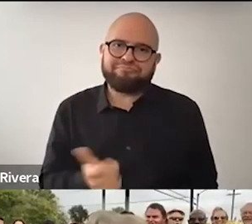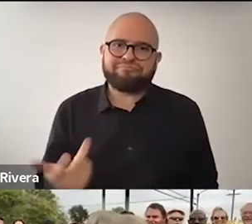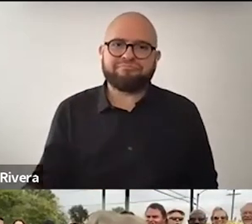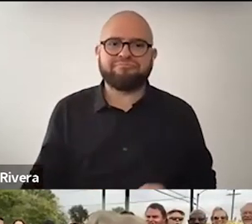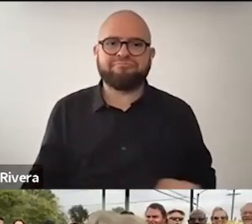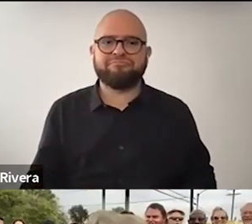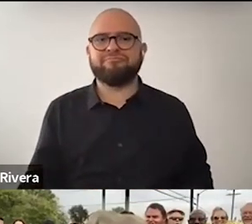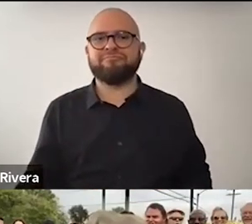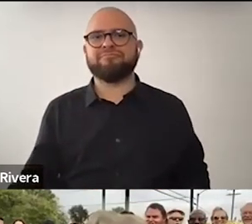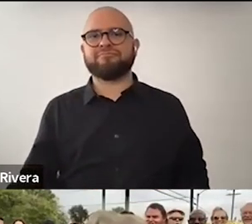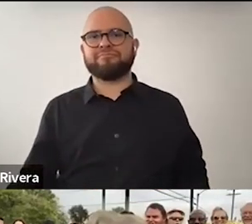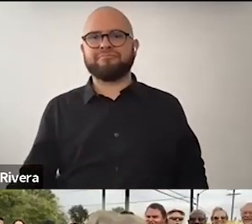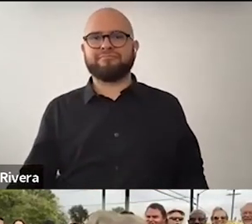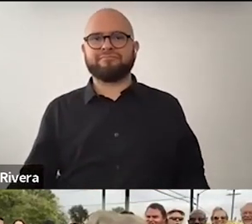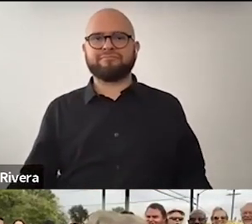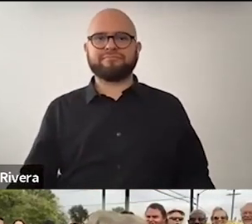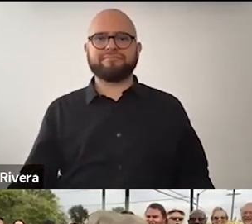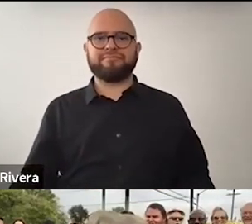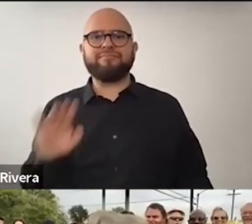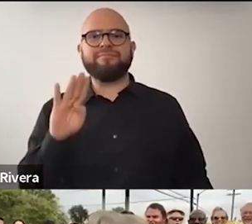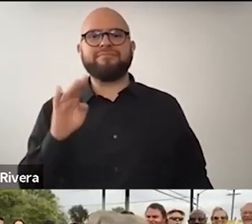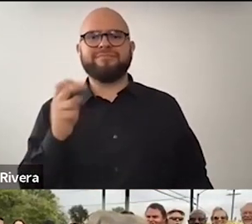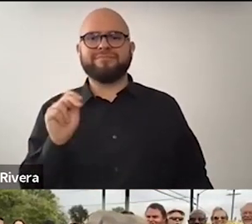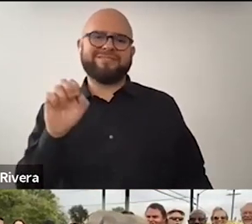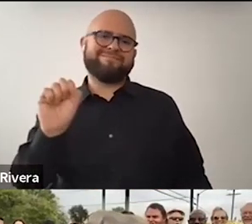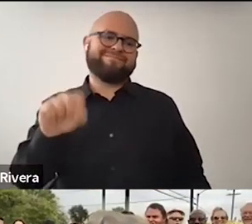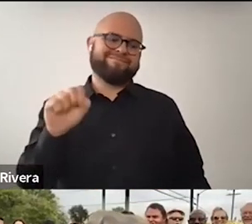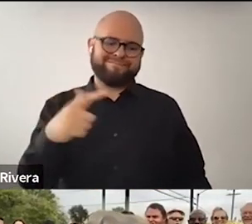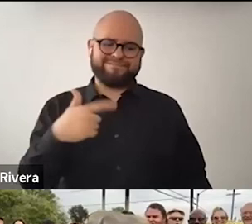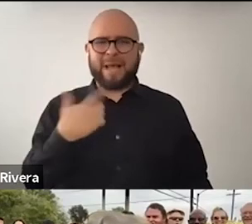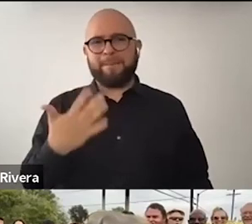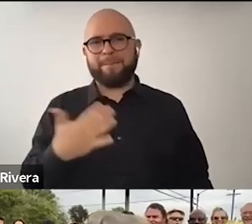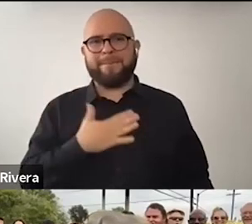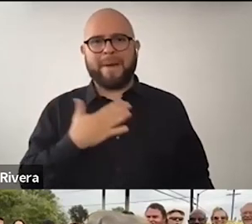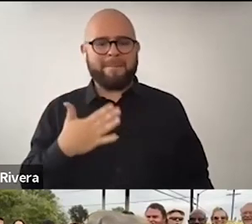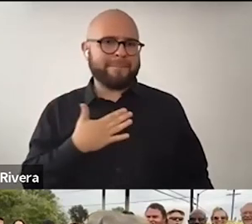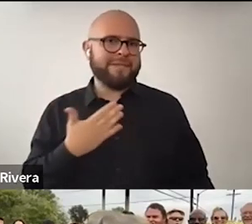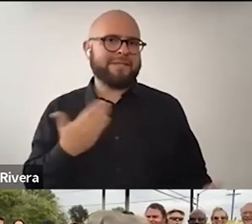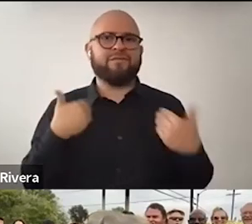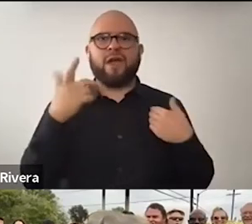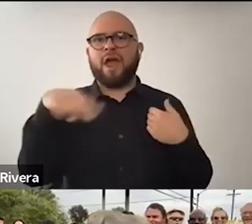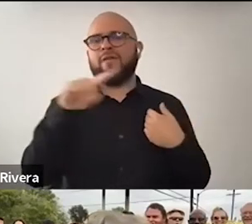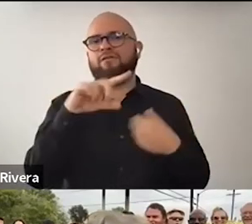So happy to have you all as part of the SAG-AFTRA family. And